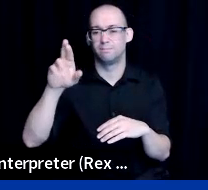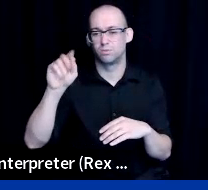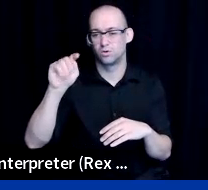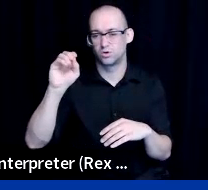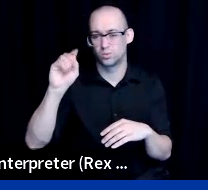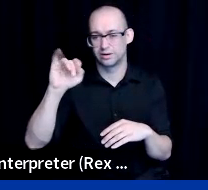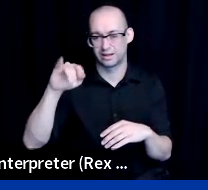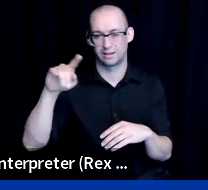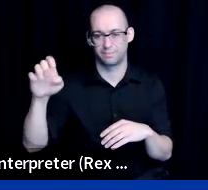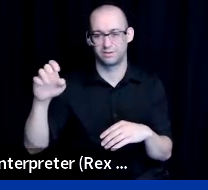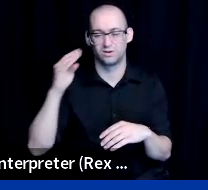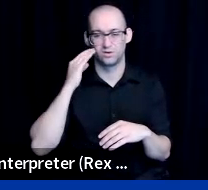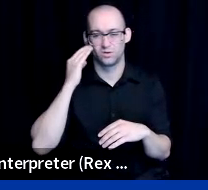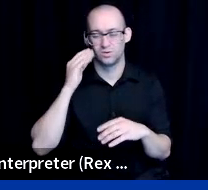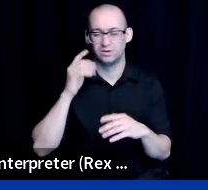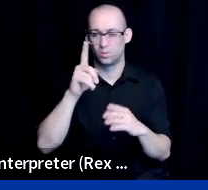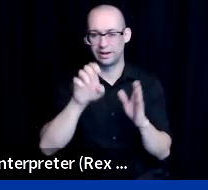building for,